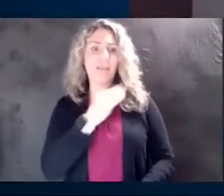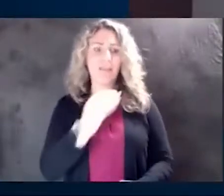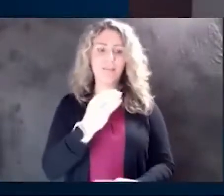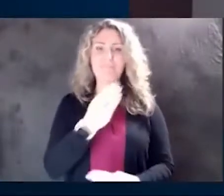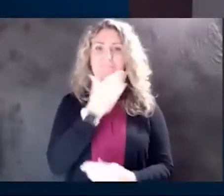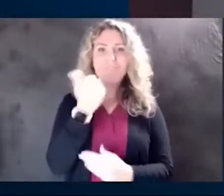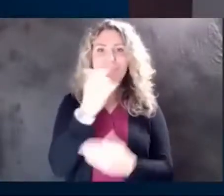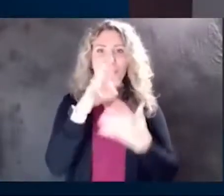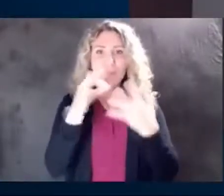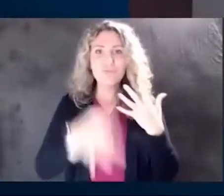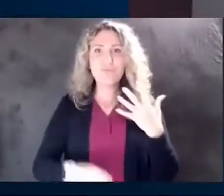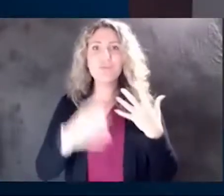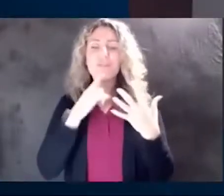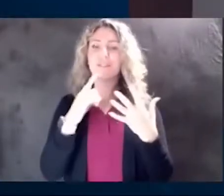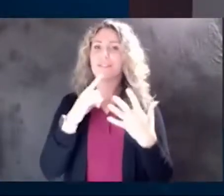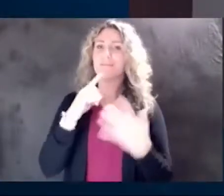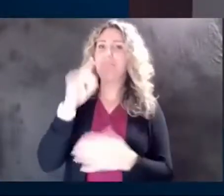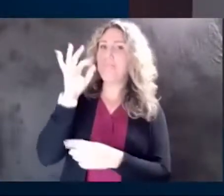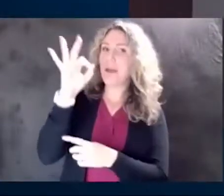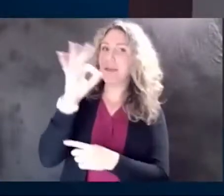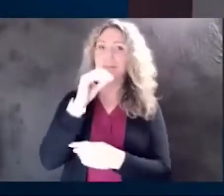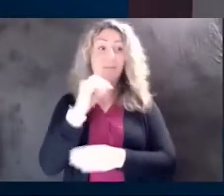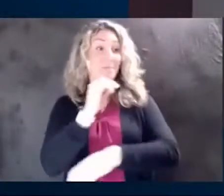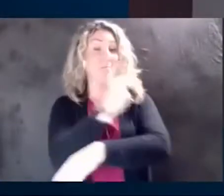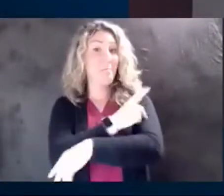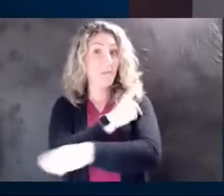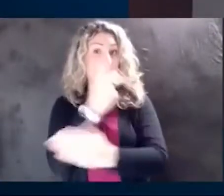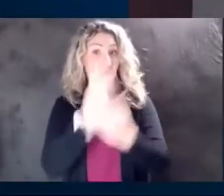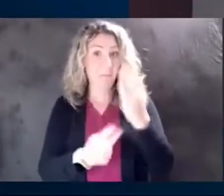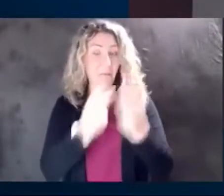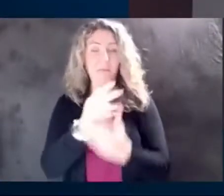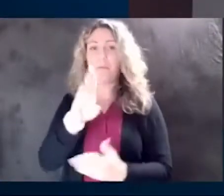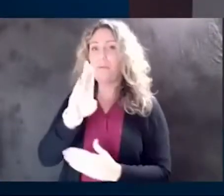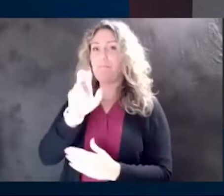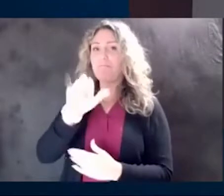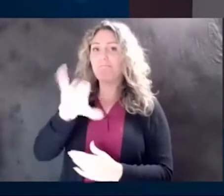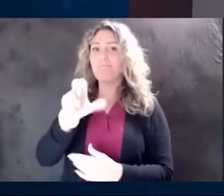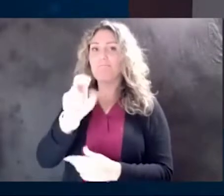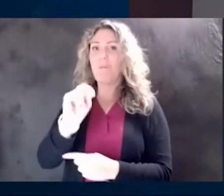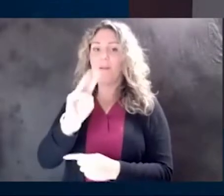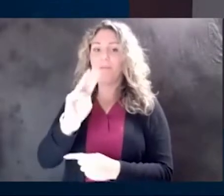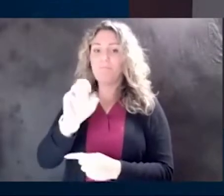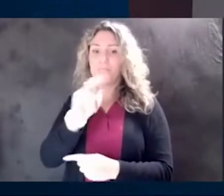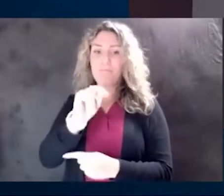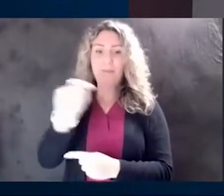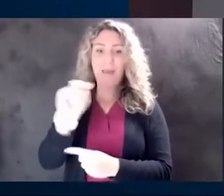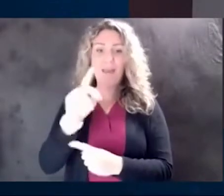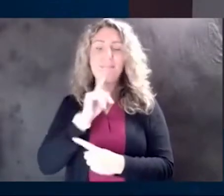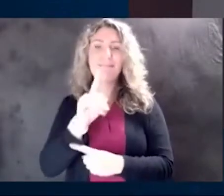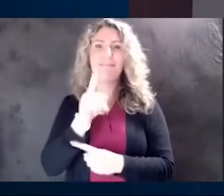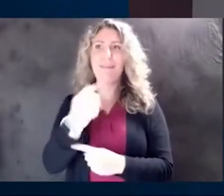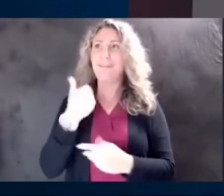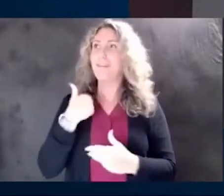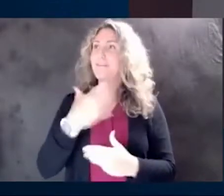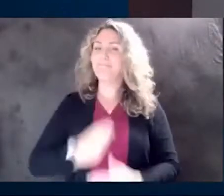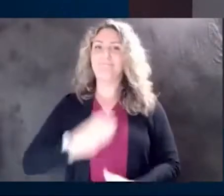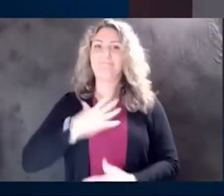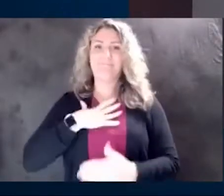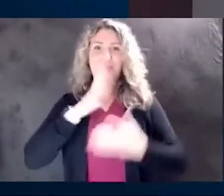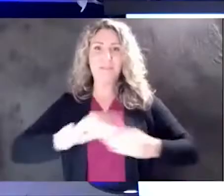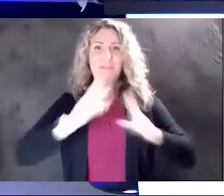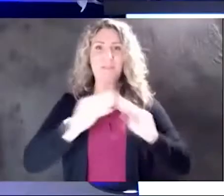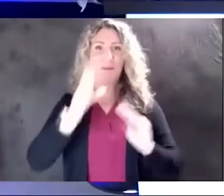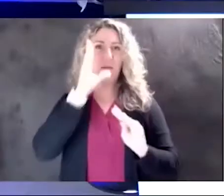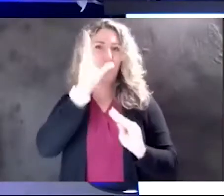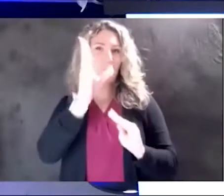have pastor and patient Brian Mann. He has a compelling story he is going to share with us. So we'll check in with him here in just a